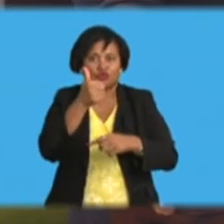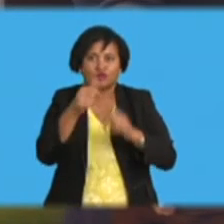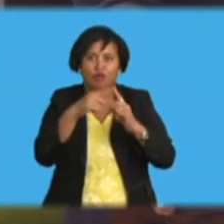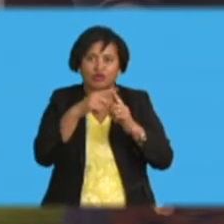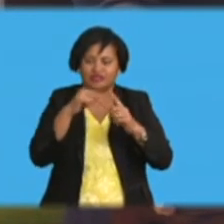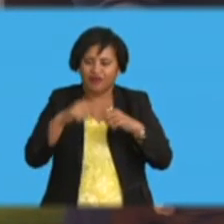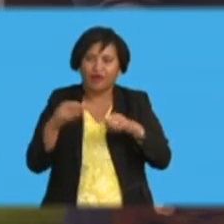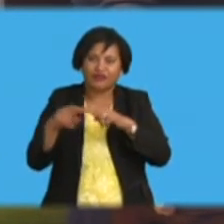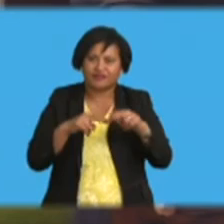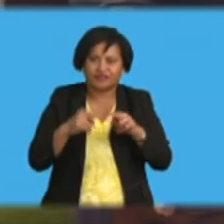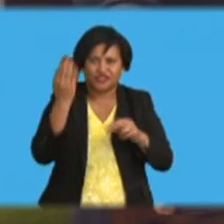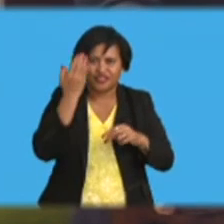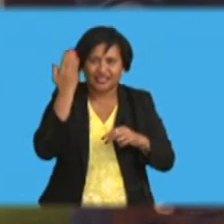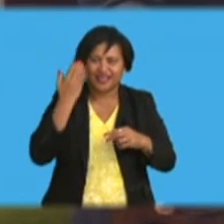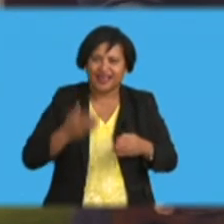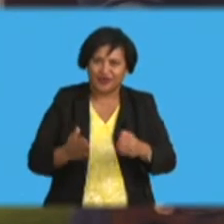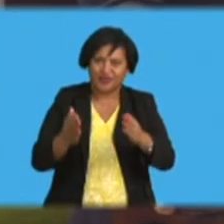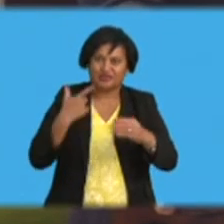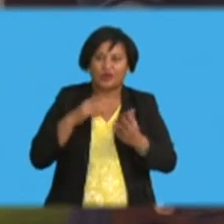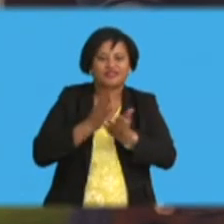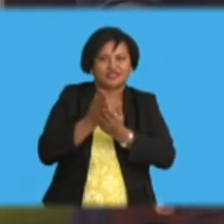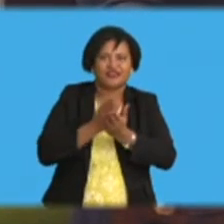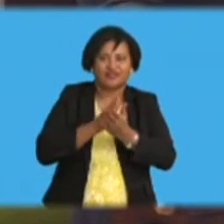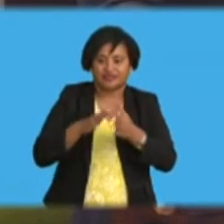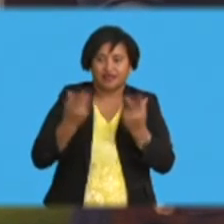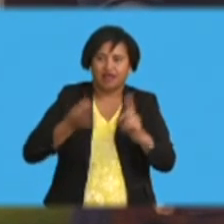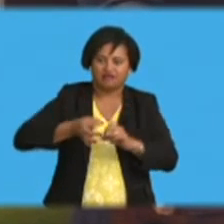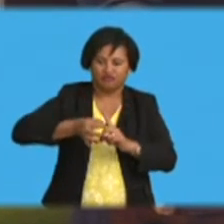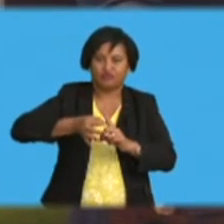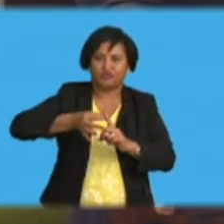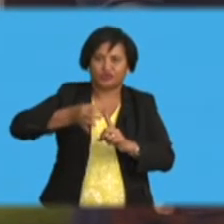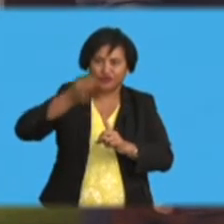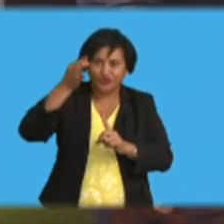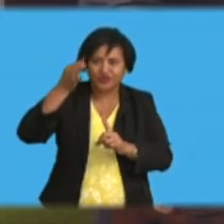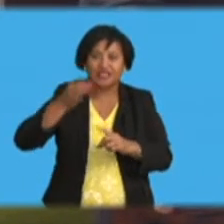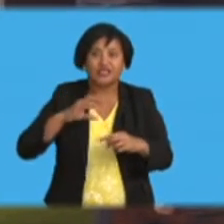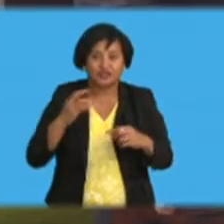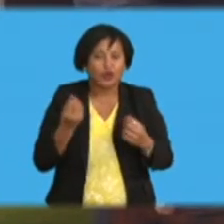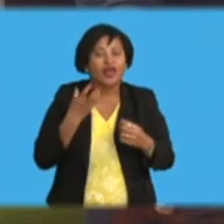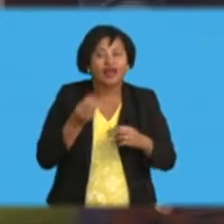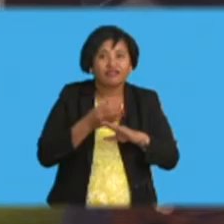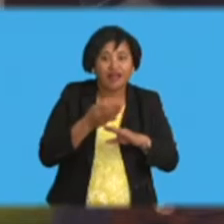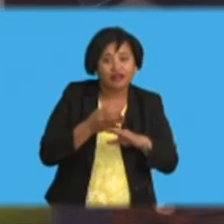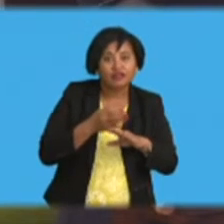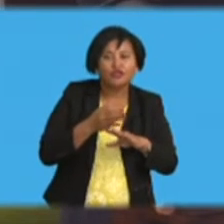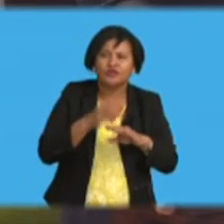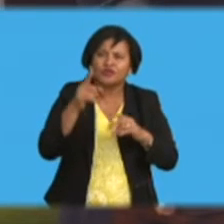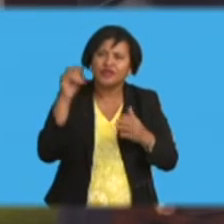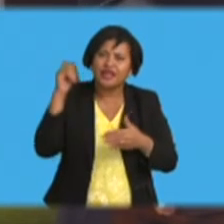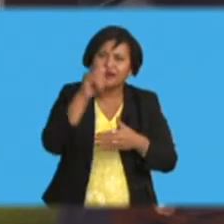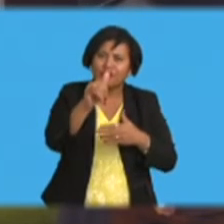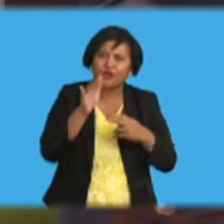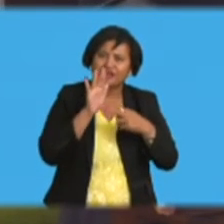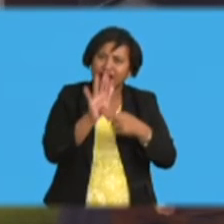places Fiji Airways, Madam Speaker, well above the industry average. The newly opened Fiji Airways Premier Lounge, which I'm sure some of the members of this